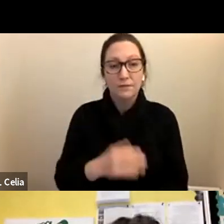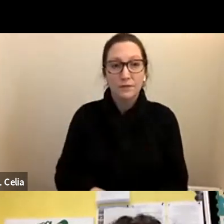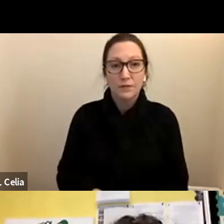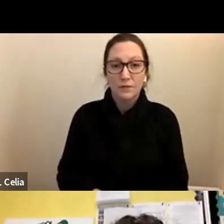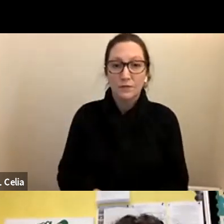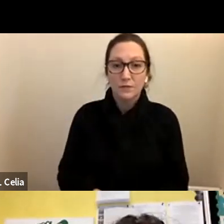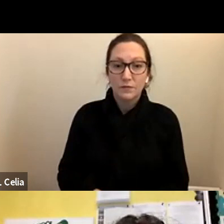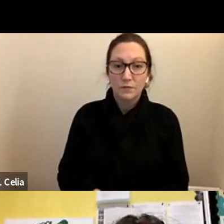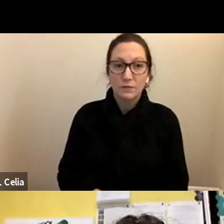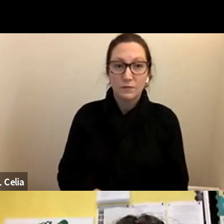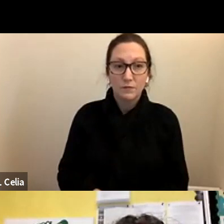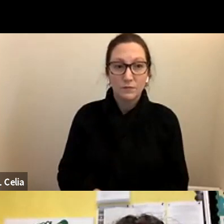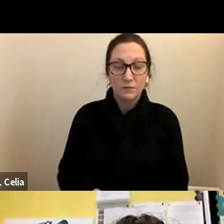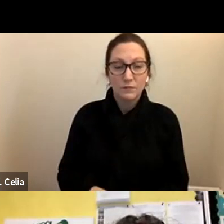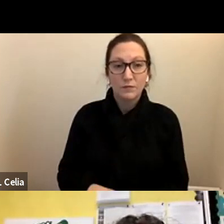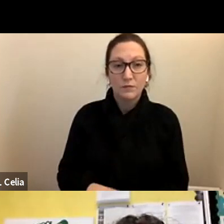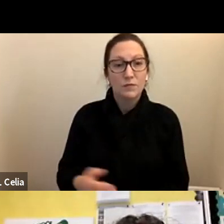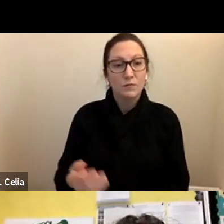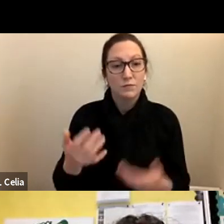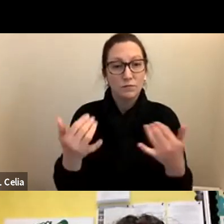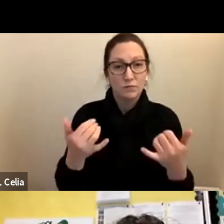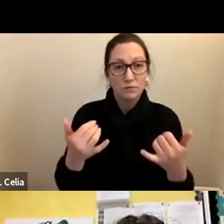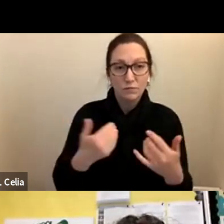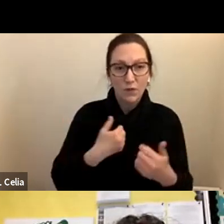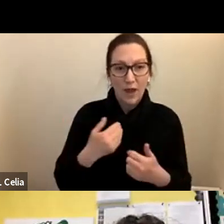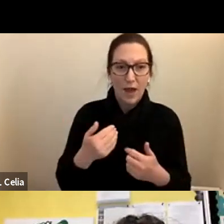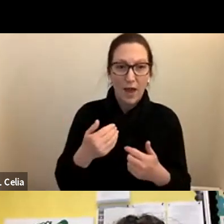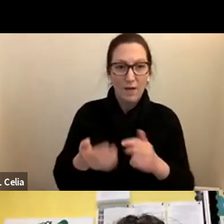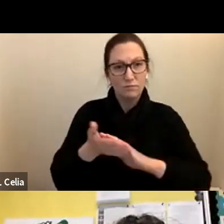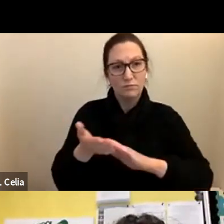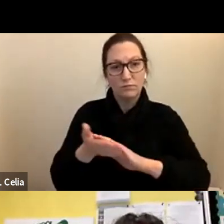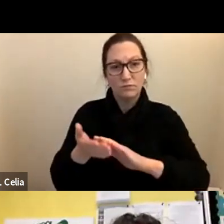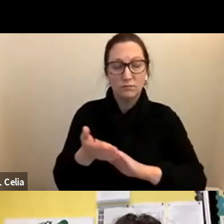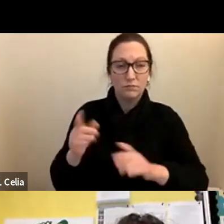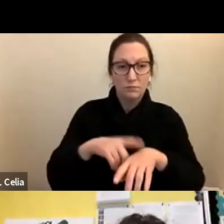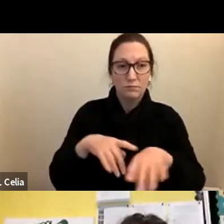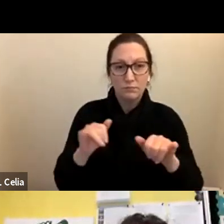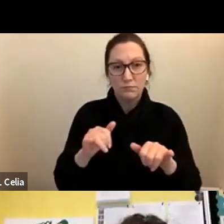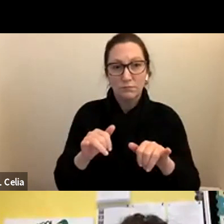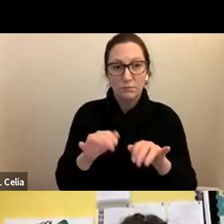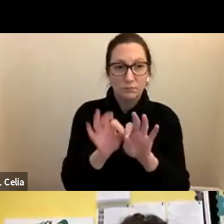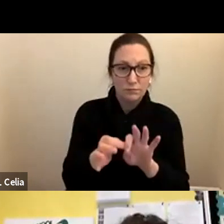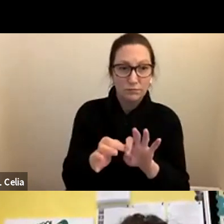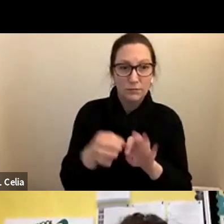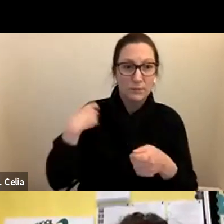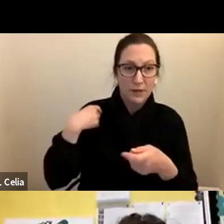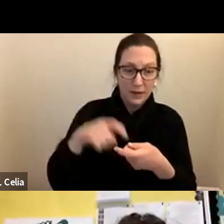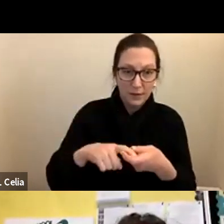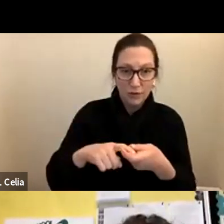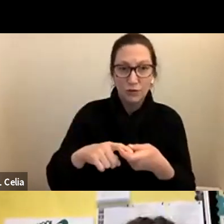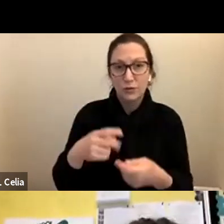be offering live simultaneous interpretation in Spanish, Haitian Creole, Cape